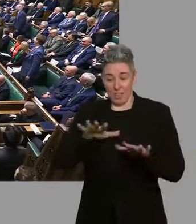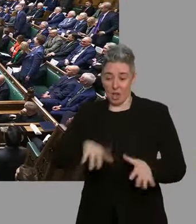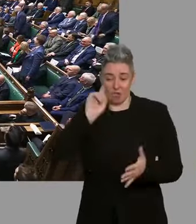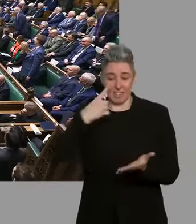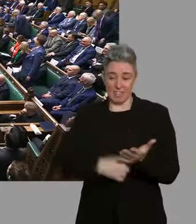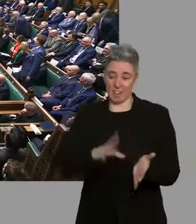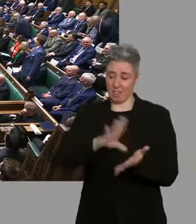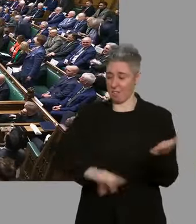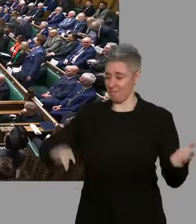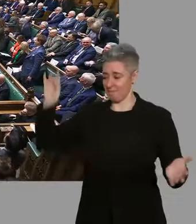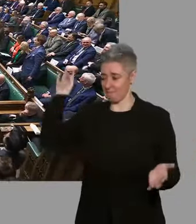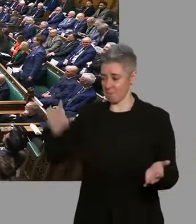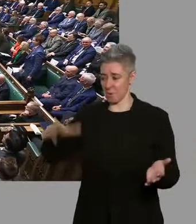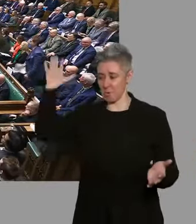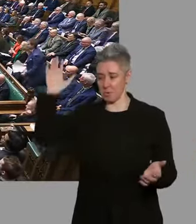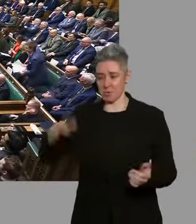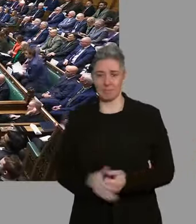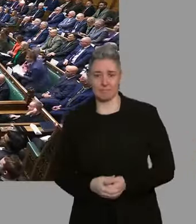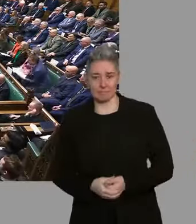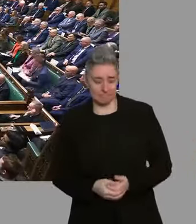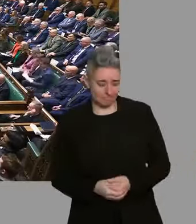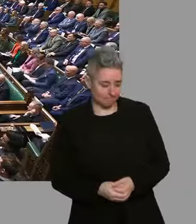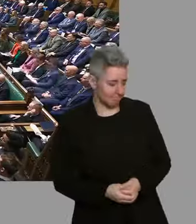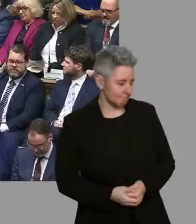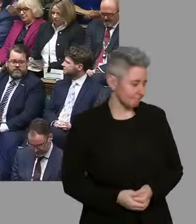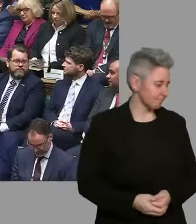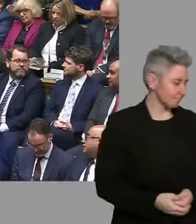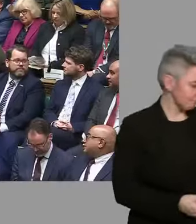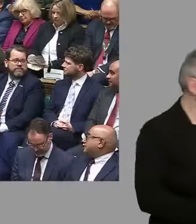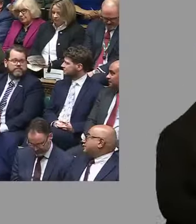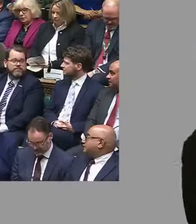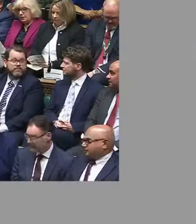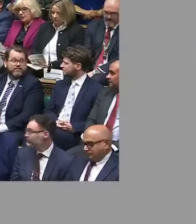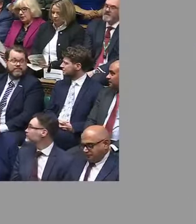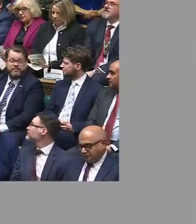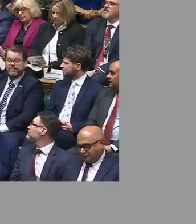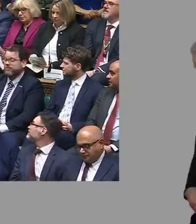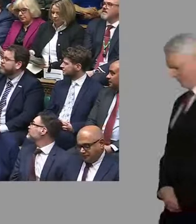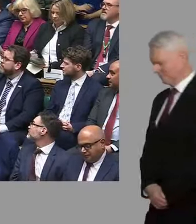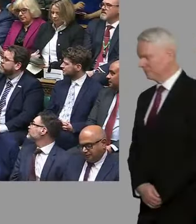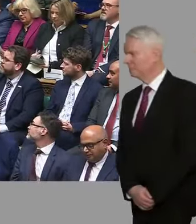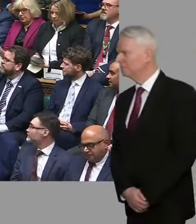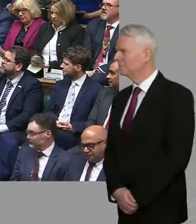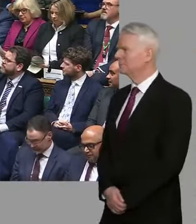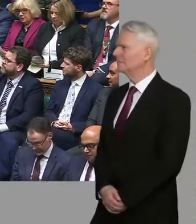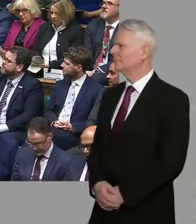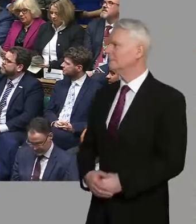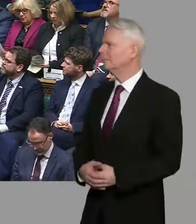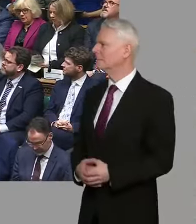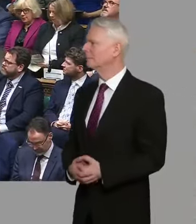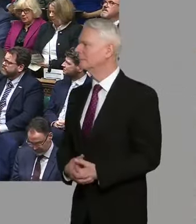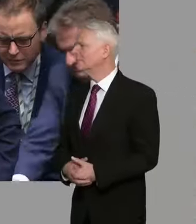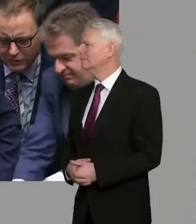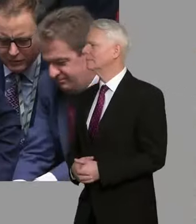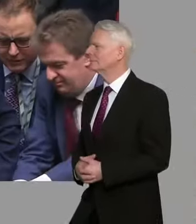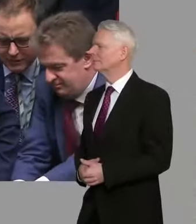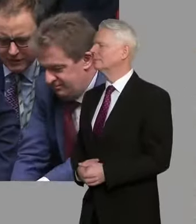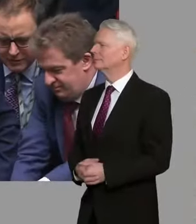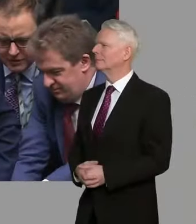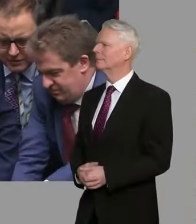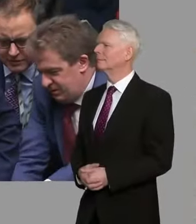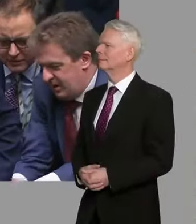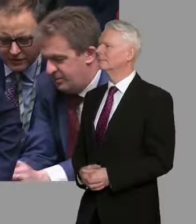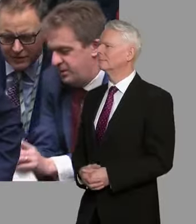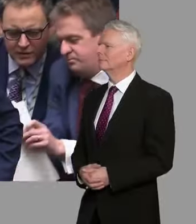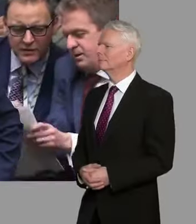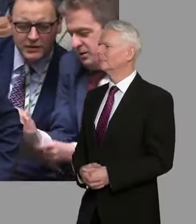Jim Dixon. Thank you, Mr. Speaker. Patients in Kent are experiencing a winter crisis